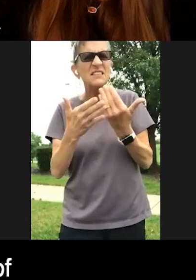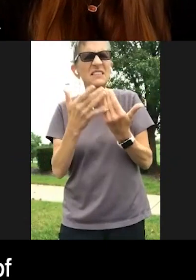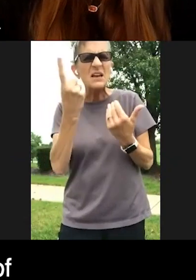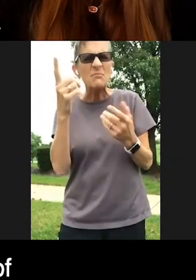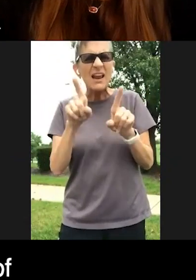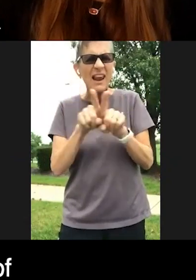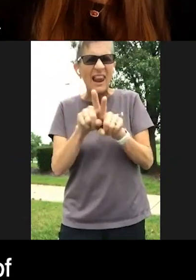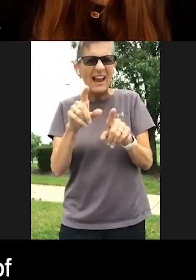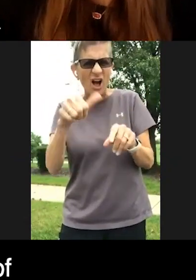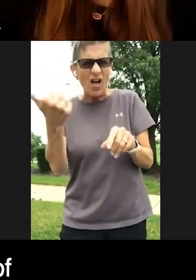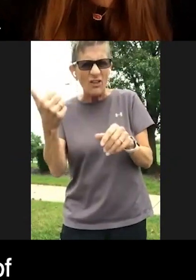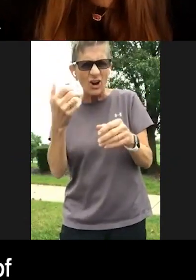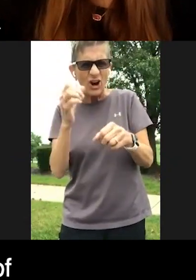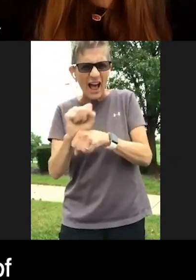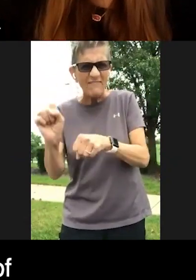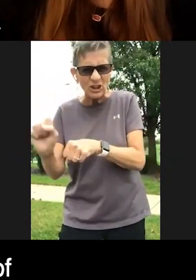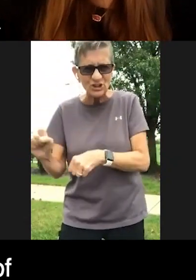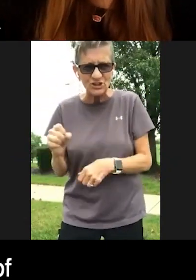scope